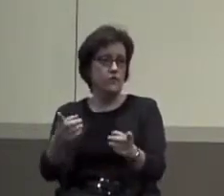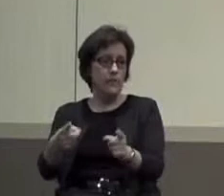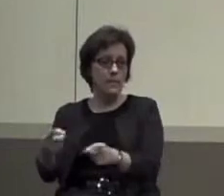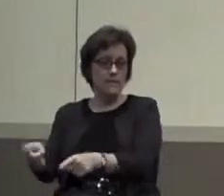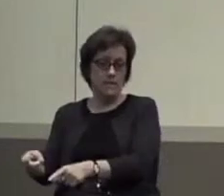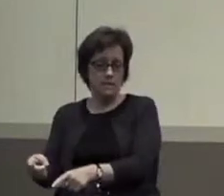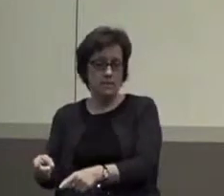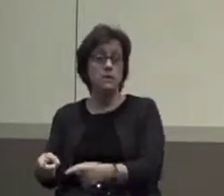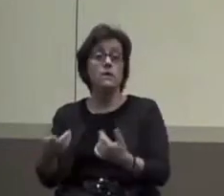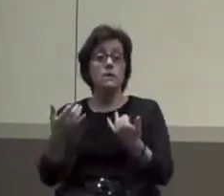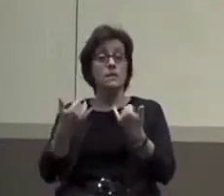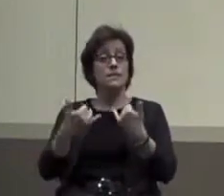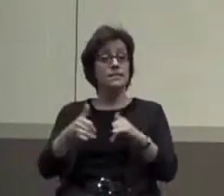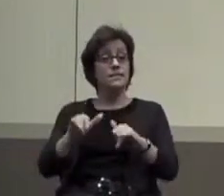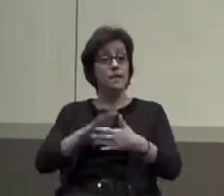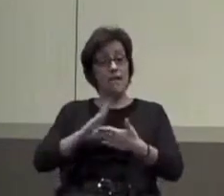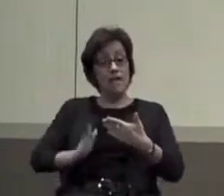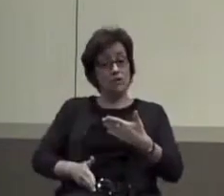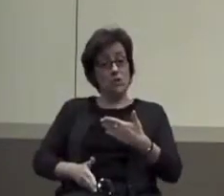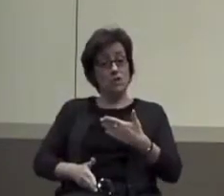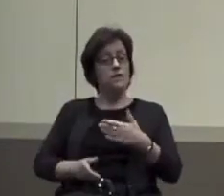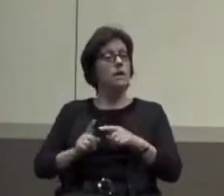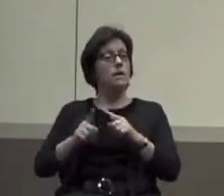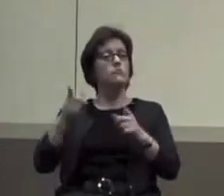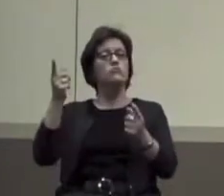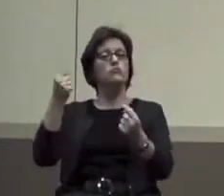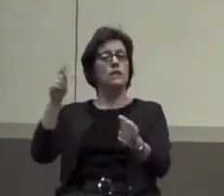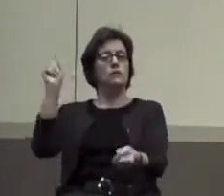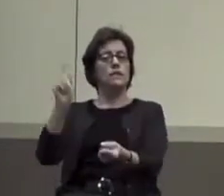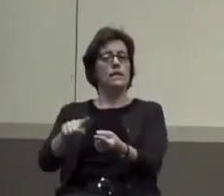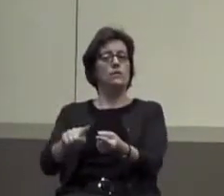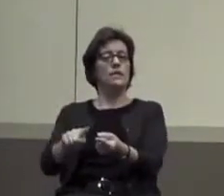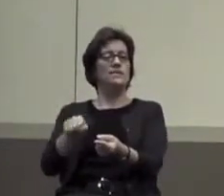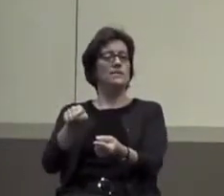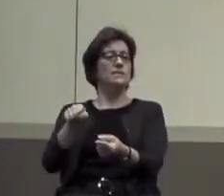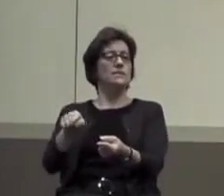a consequence, but I'm trying to decrease a behavior that I don't want.